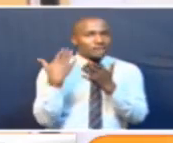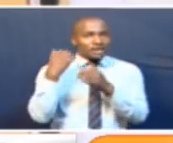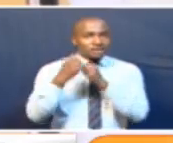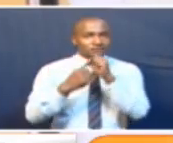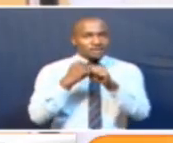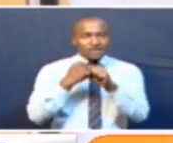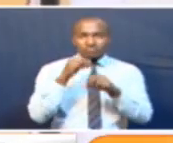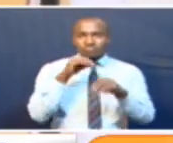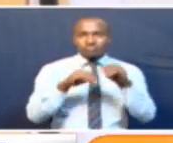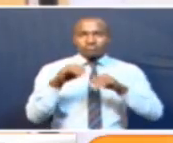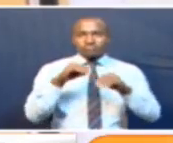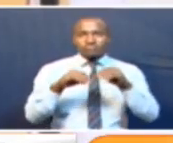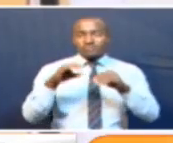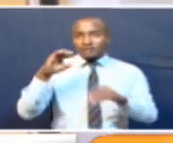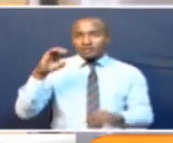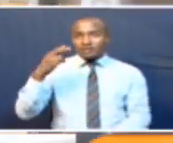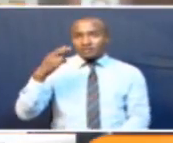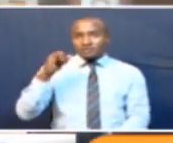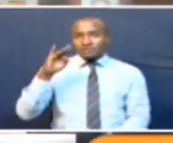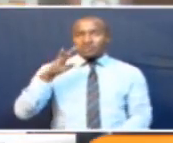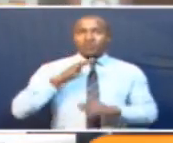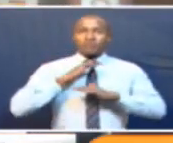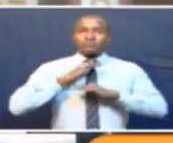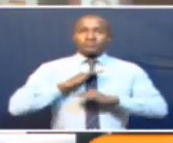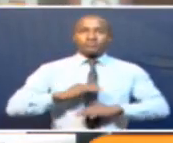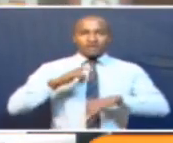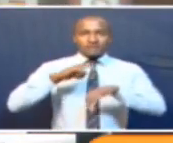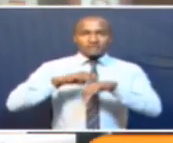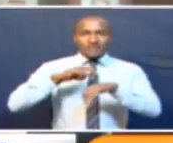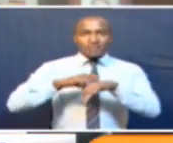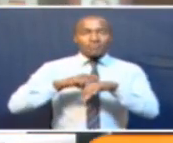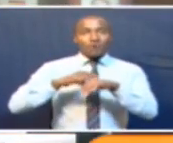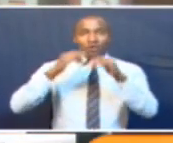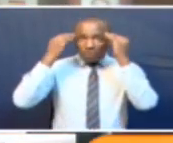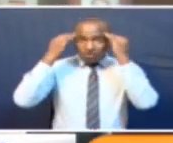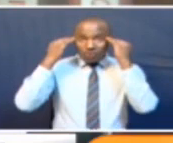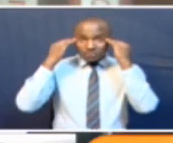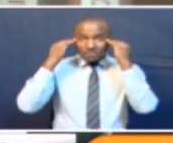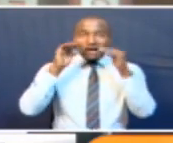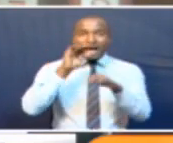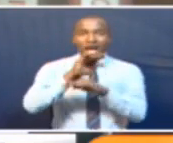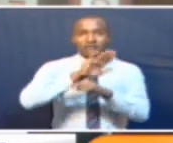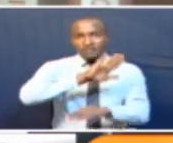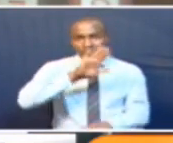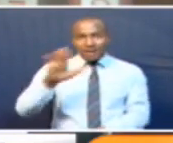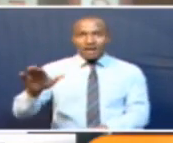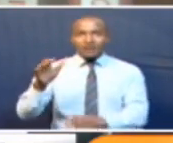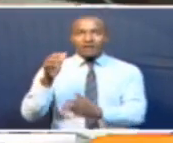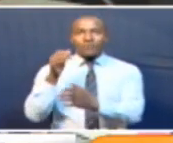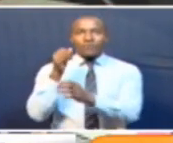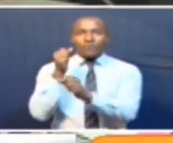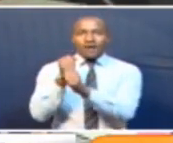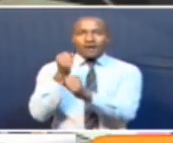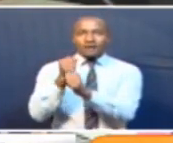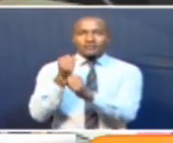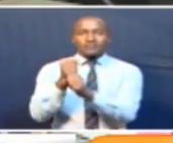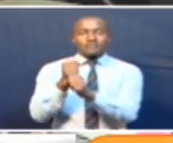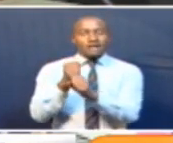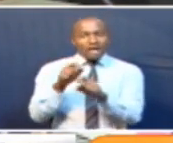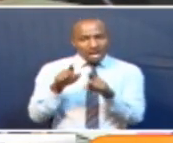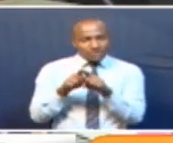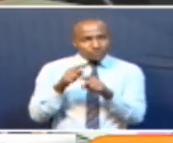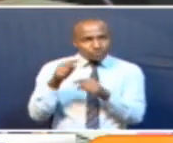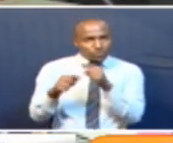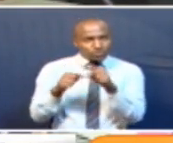Chiloba had just won a reprieve after the Employment and Labor Relations Court allowed him to resume work, as it determines the case he filed